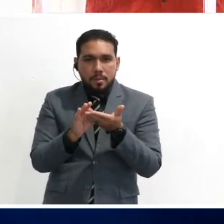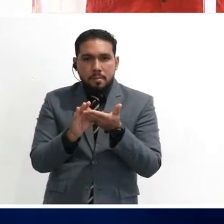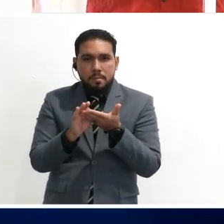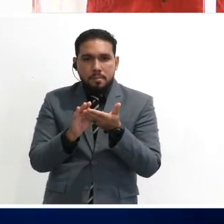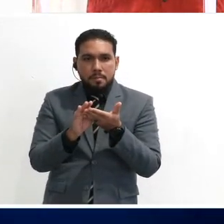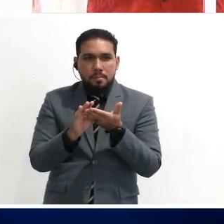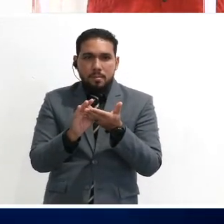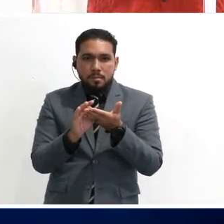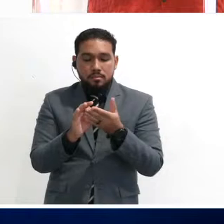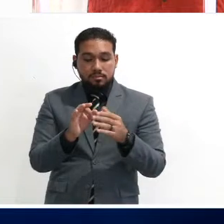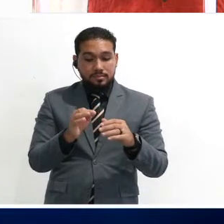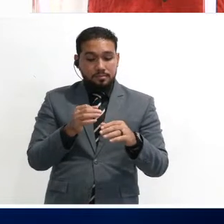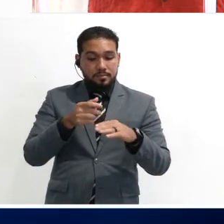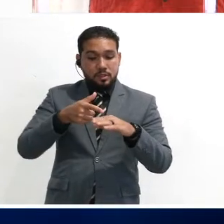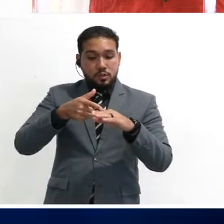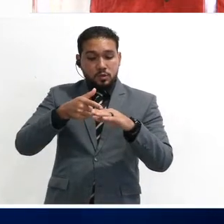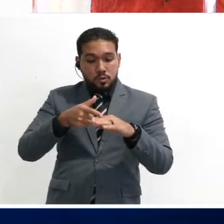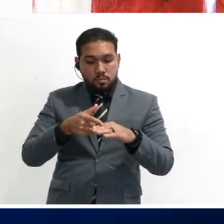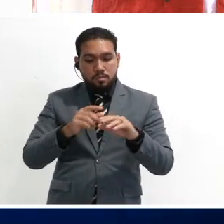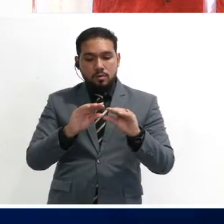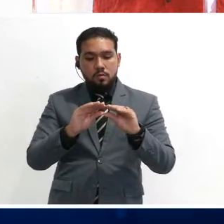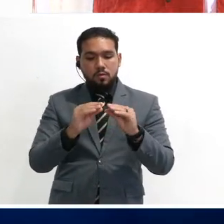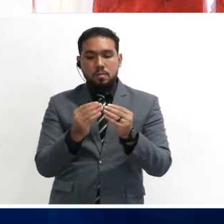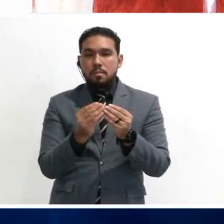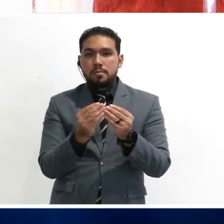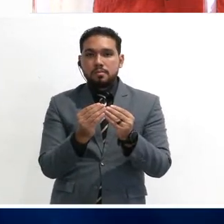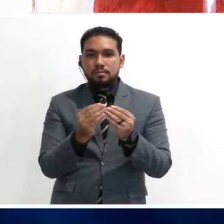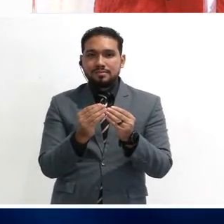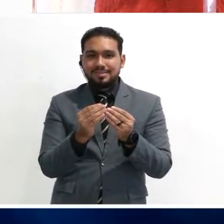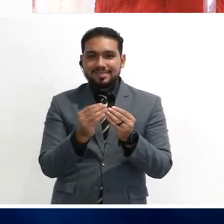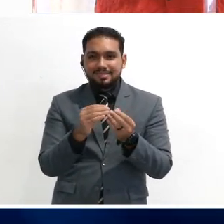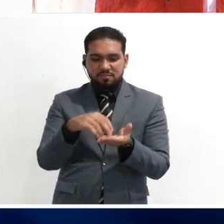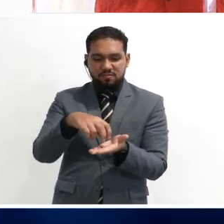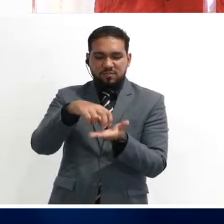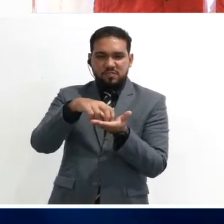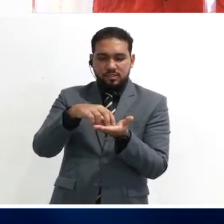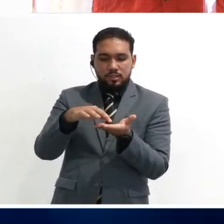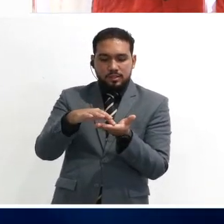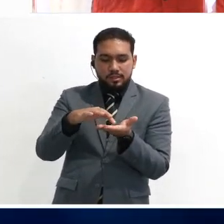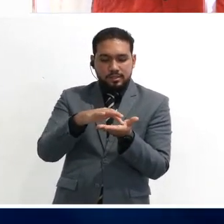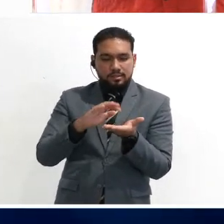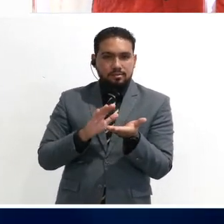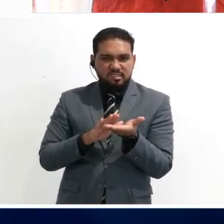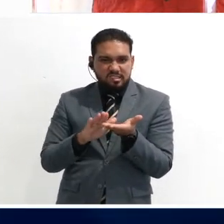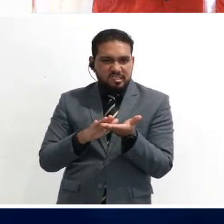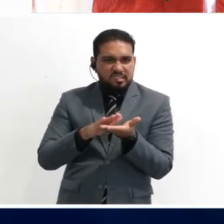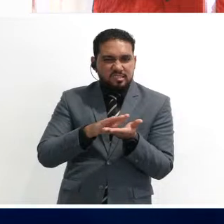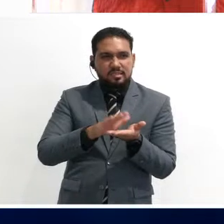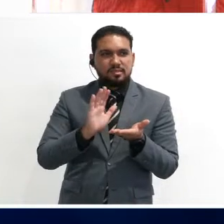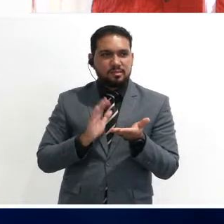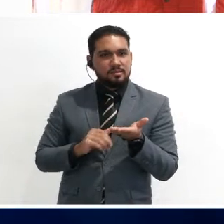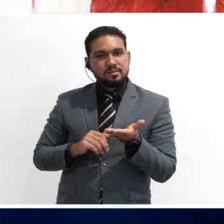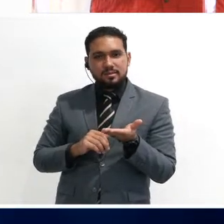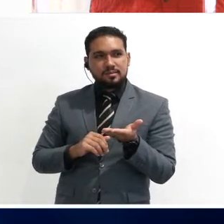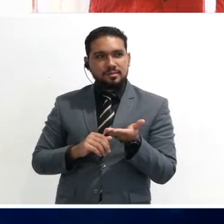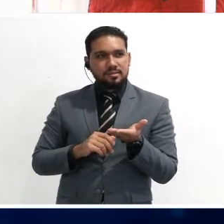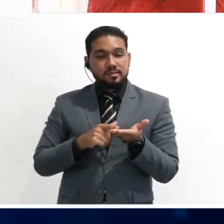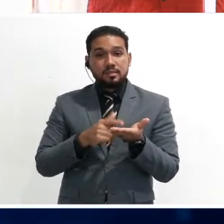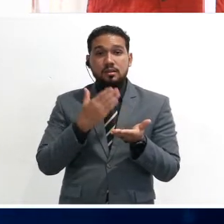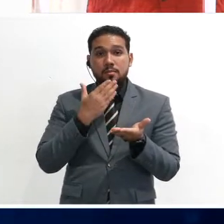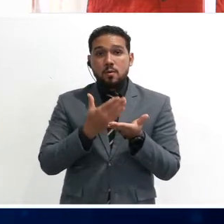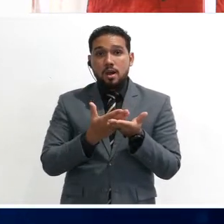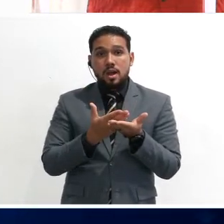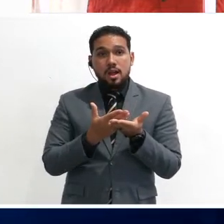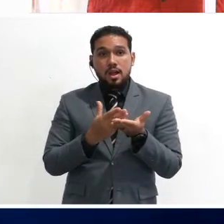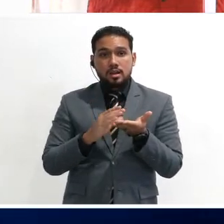more stress and put less stress on the solder ball. So it's these kinds of things that can be done at the packaging